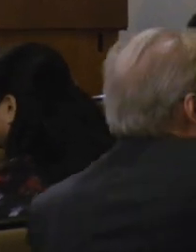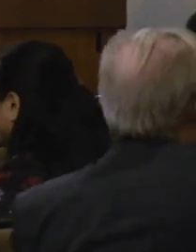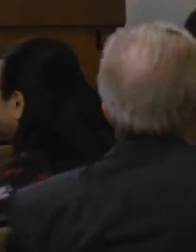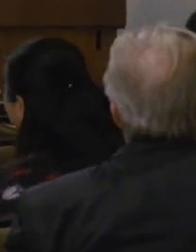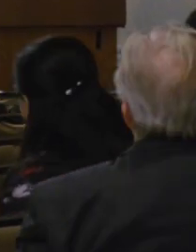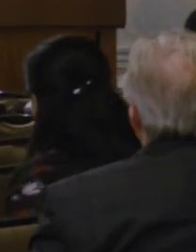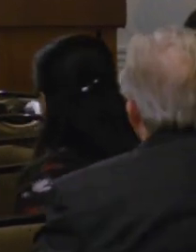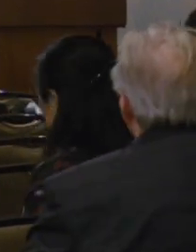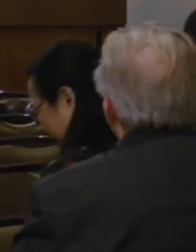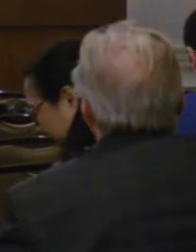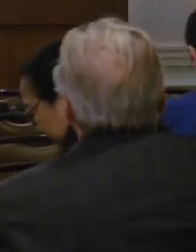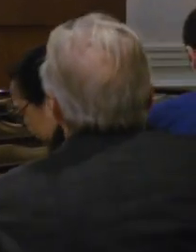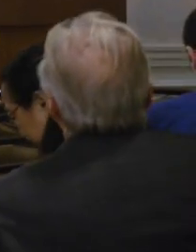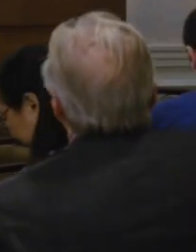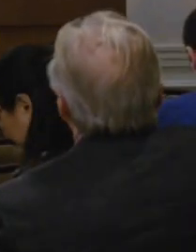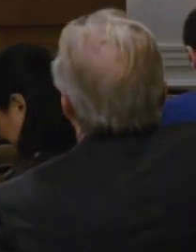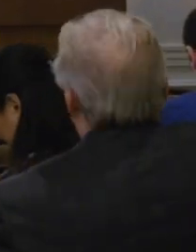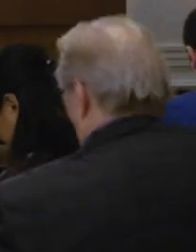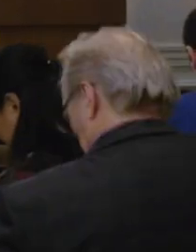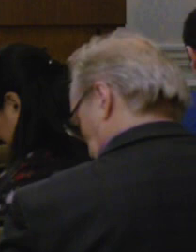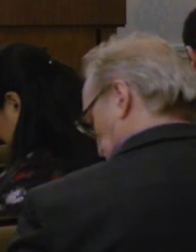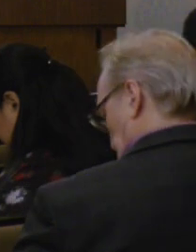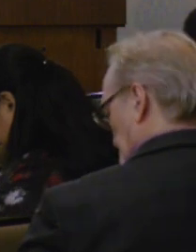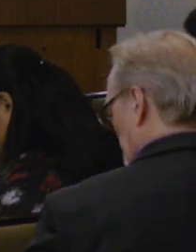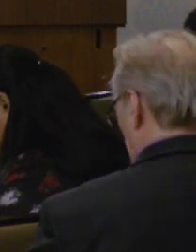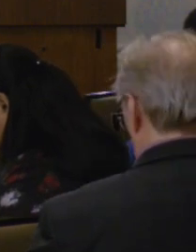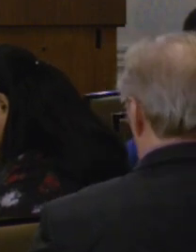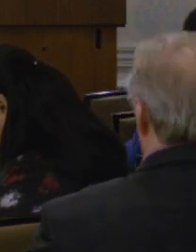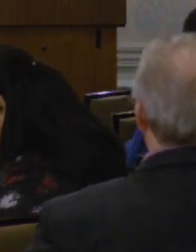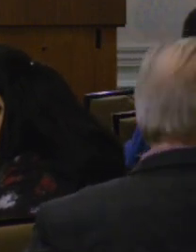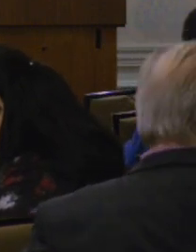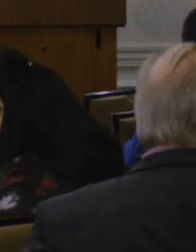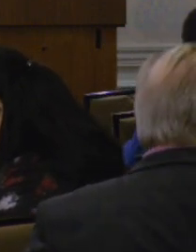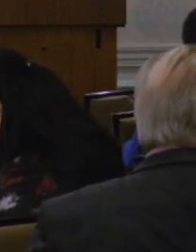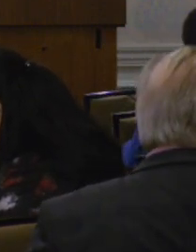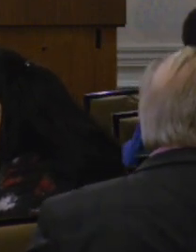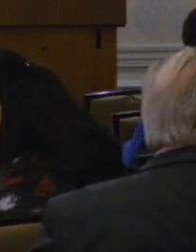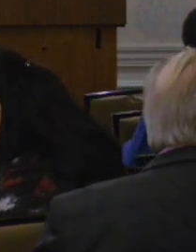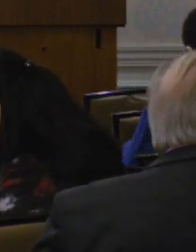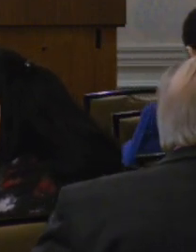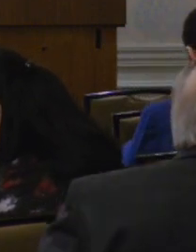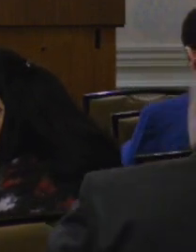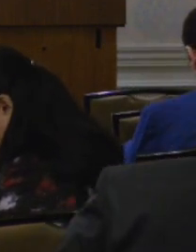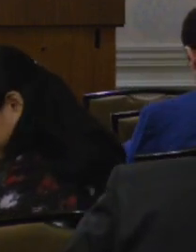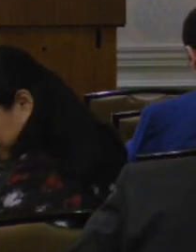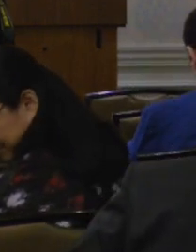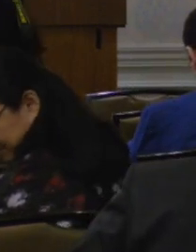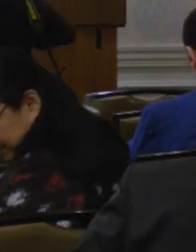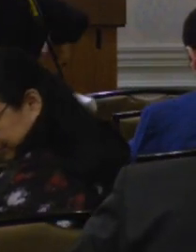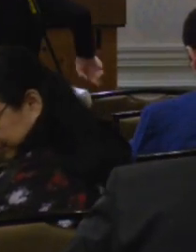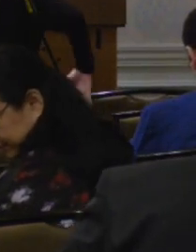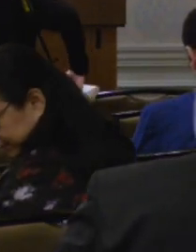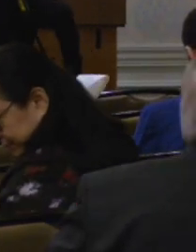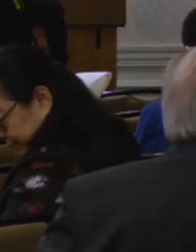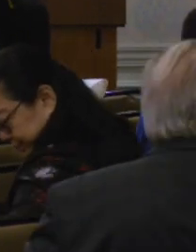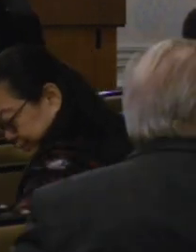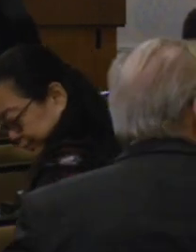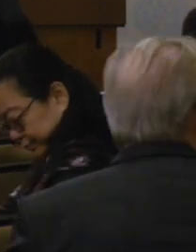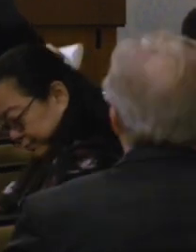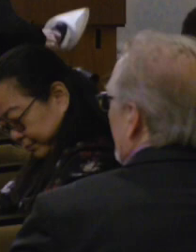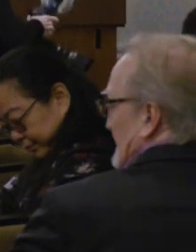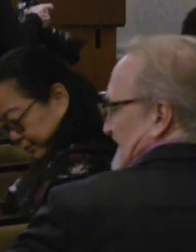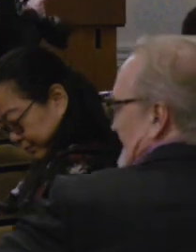Welcome to today's session, where we're going to be discussing how to address the global learning crisis through effective